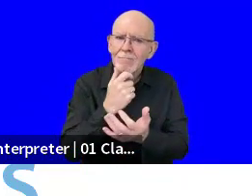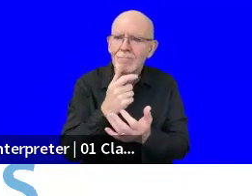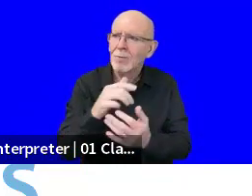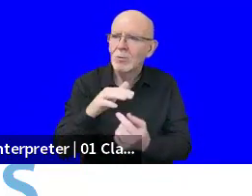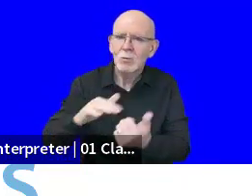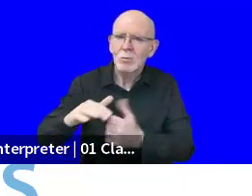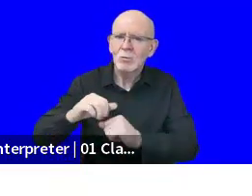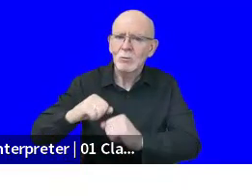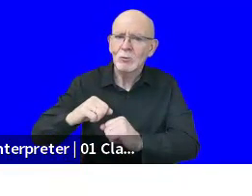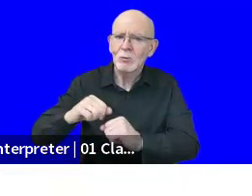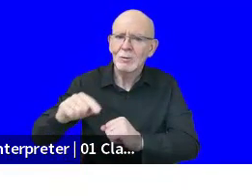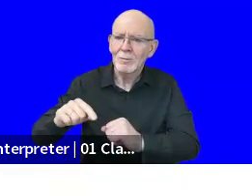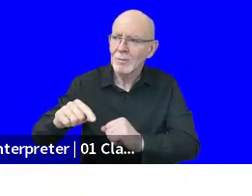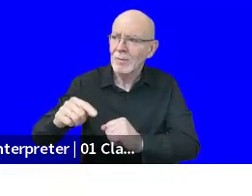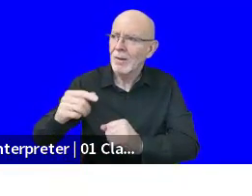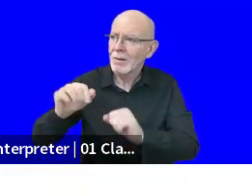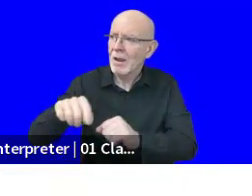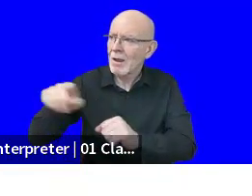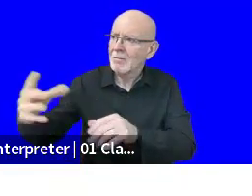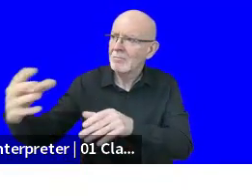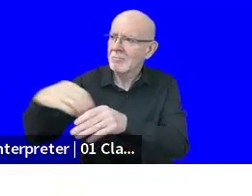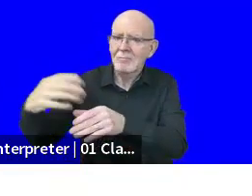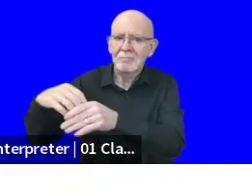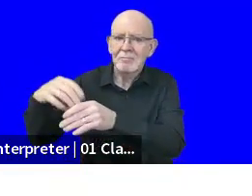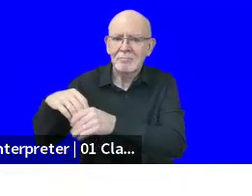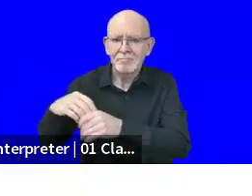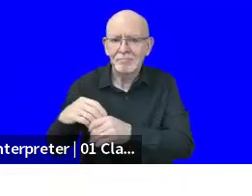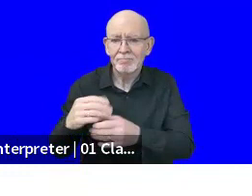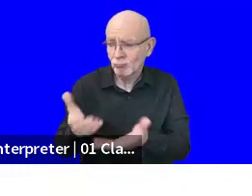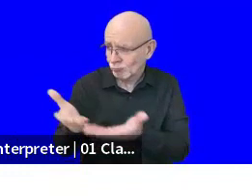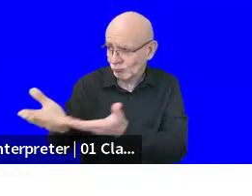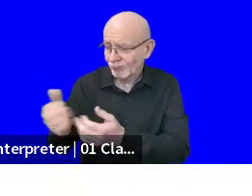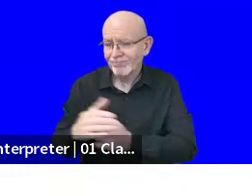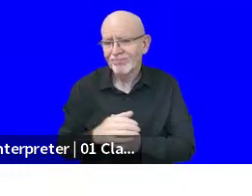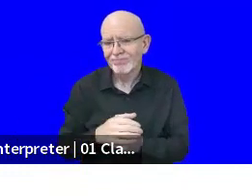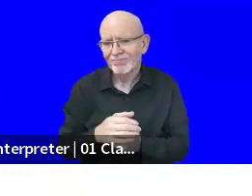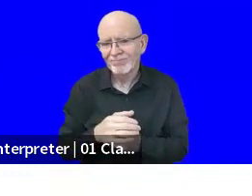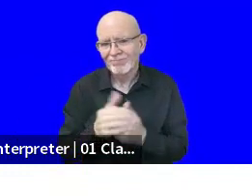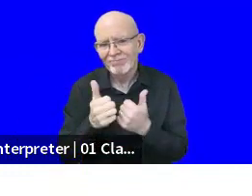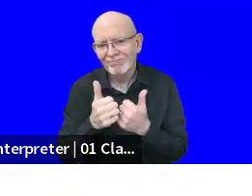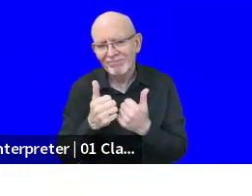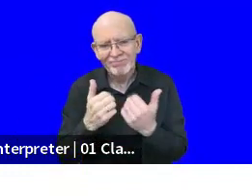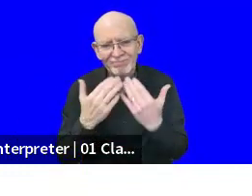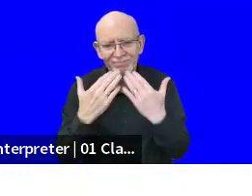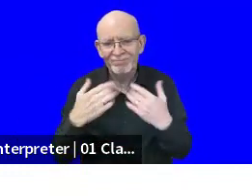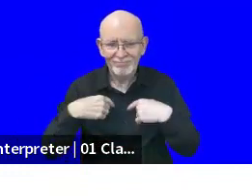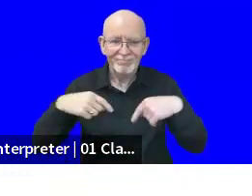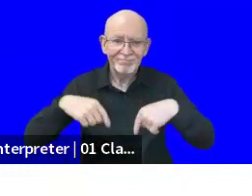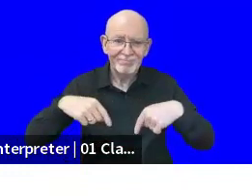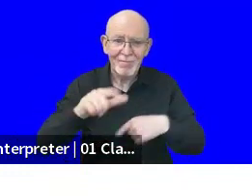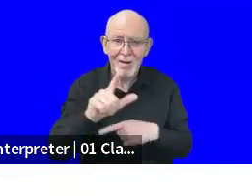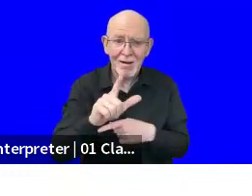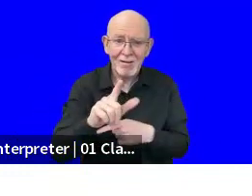Yes, so if we look again at the main outputs that come